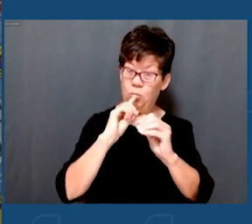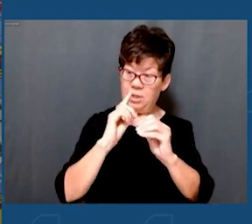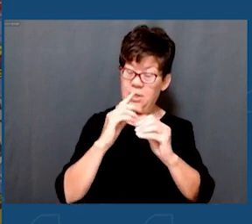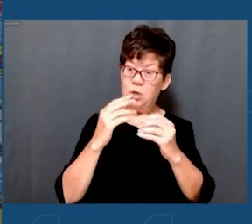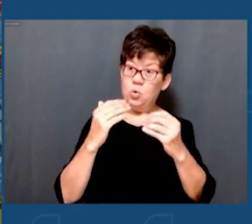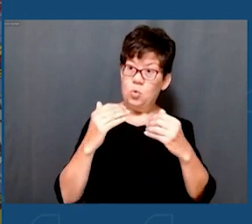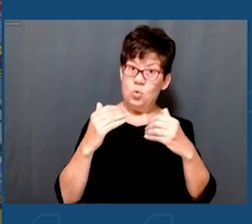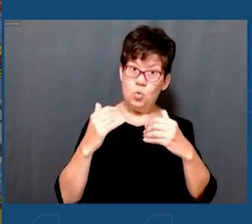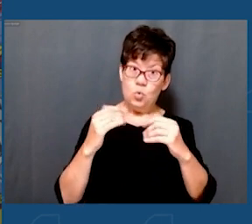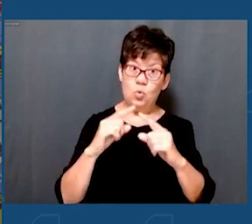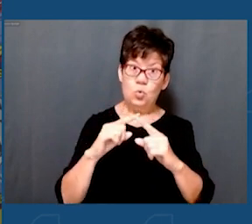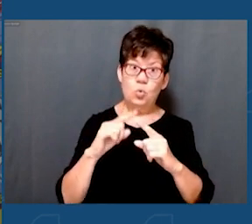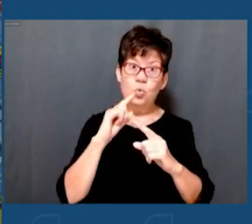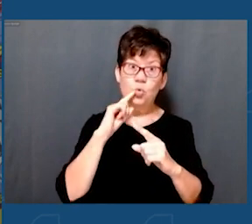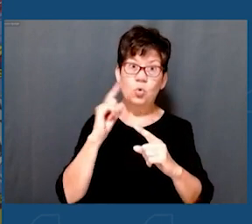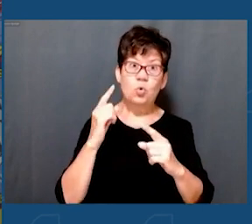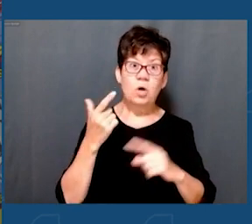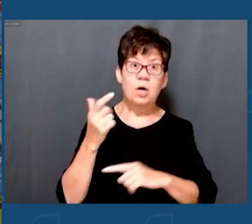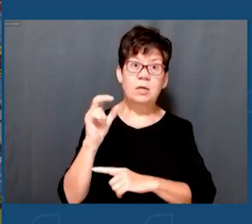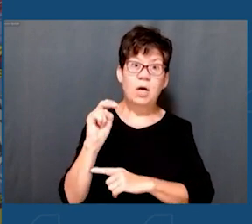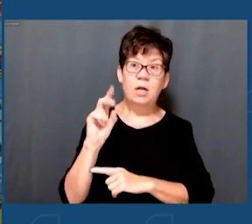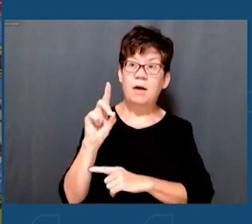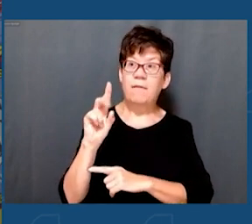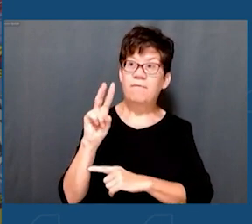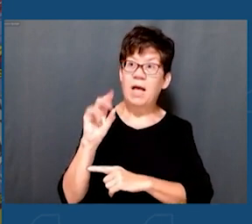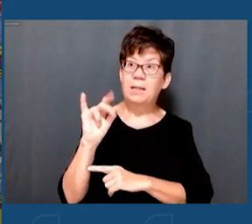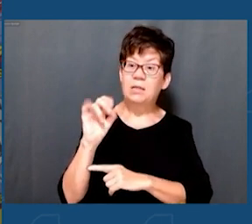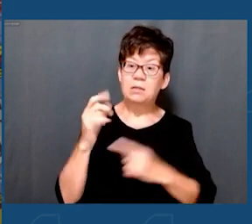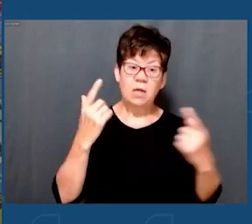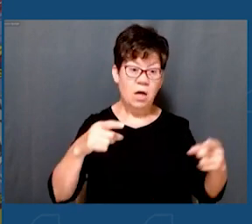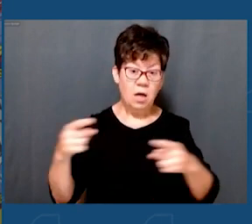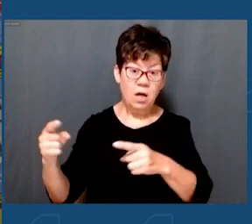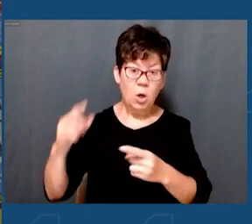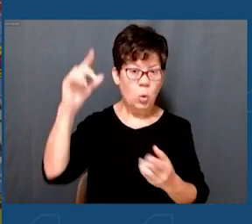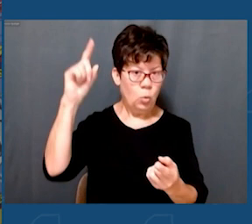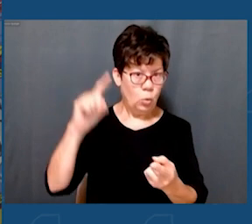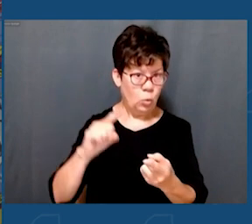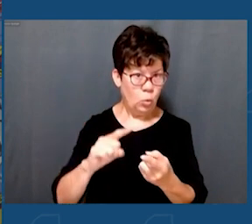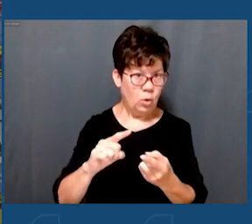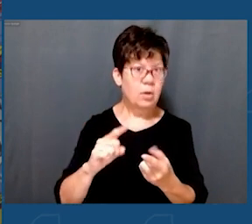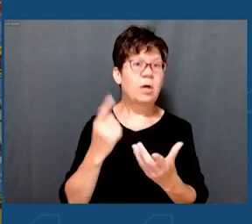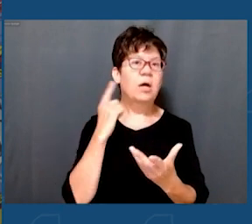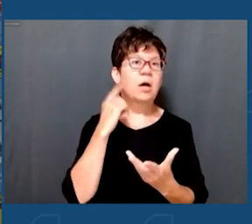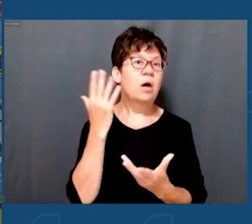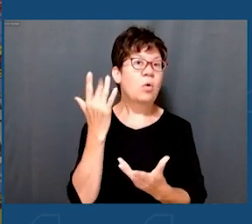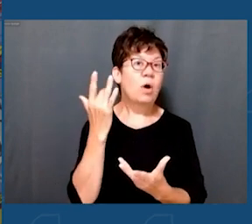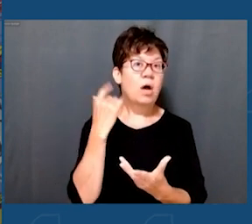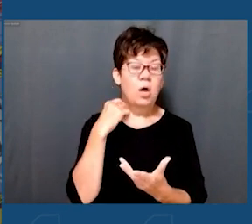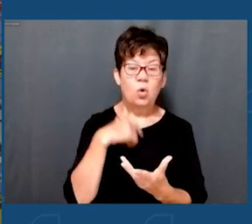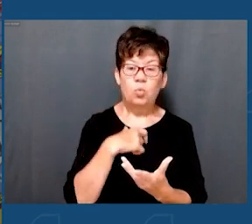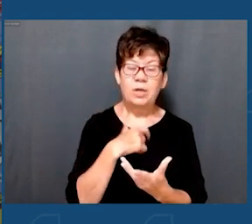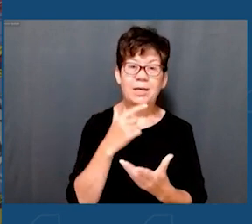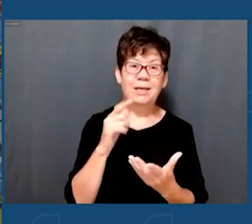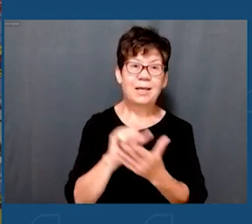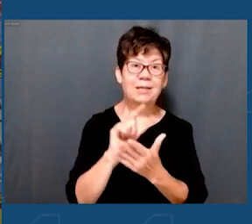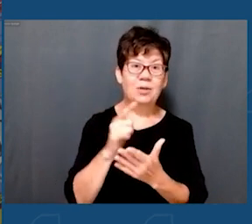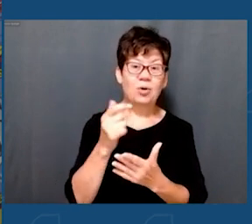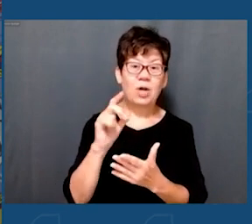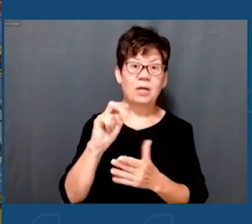The incidences of gun violence are going down, and a lot of that has to do with the confiscation of illegal guns. And that is all